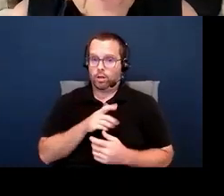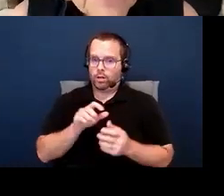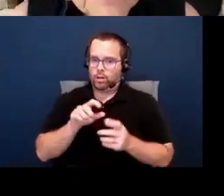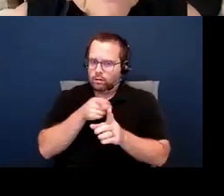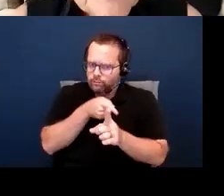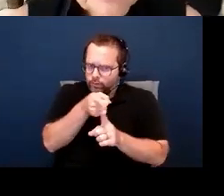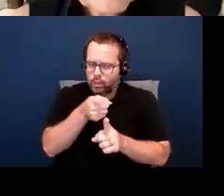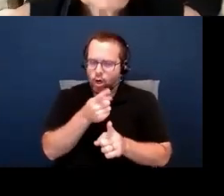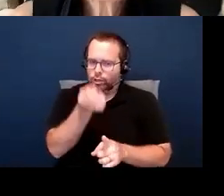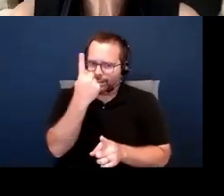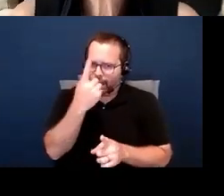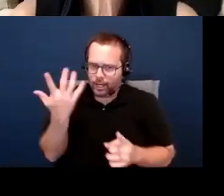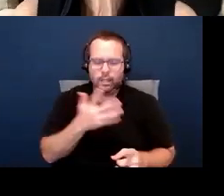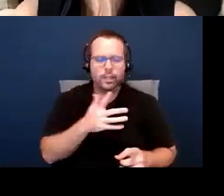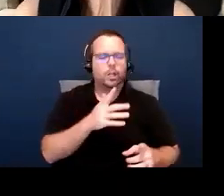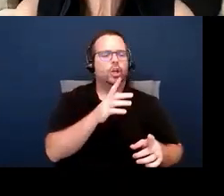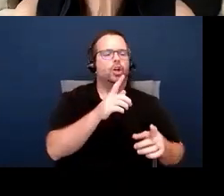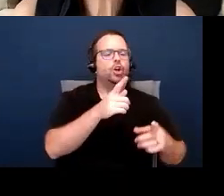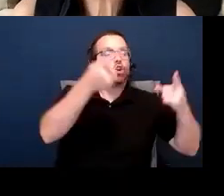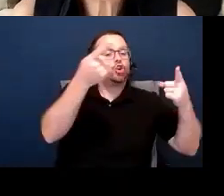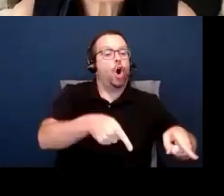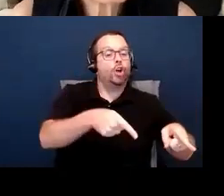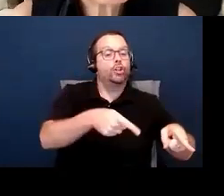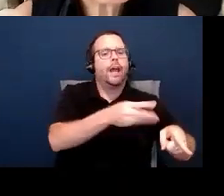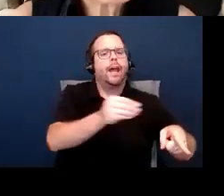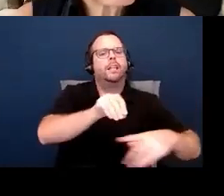and effect, so that the kinds of